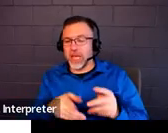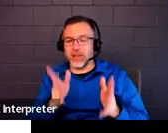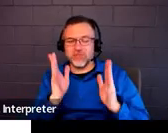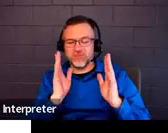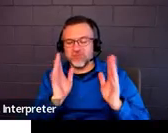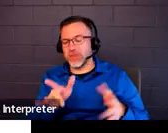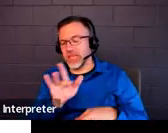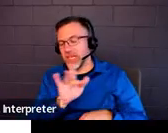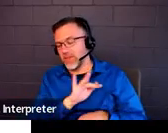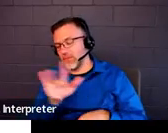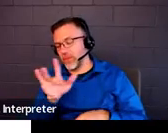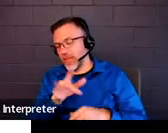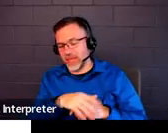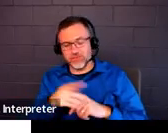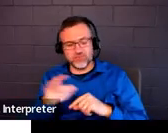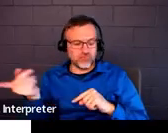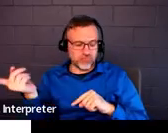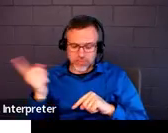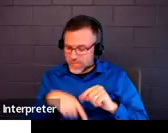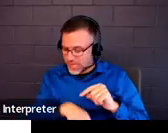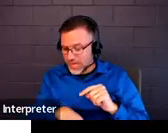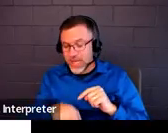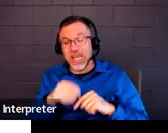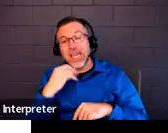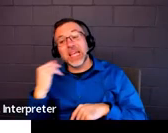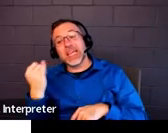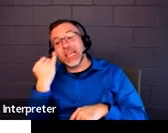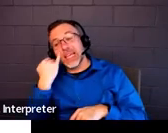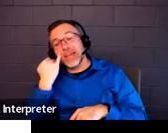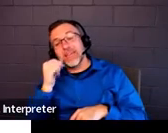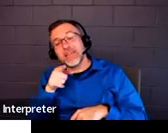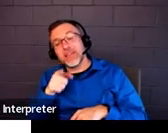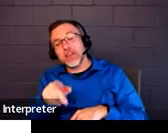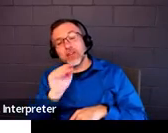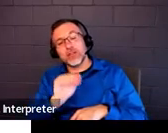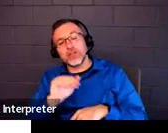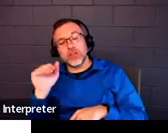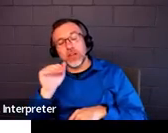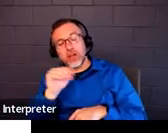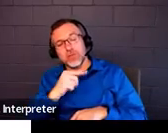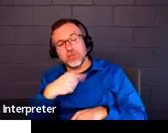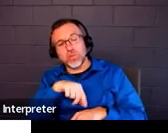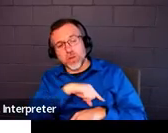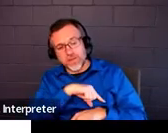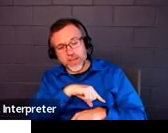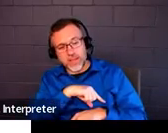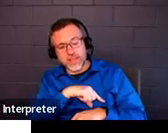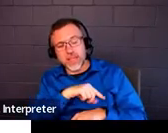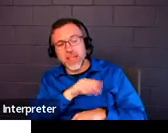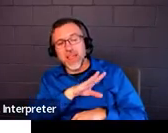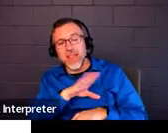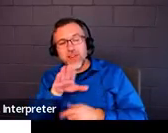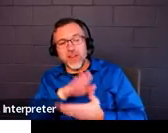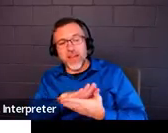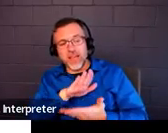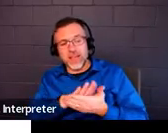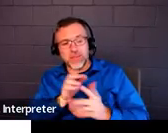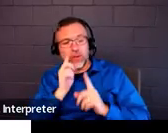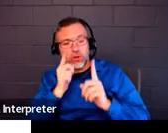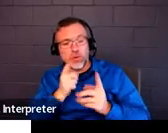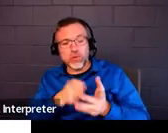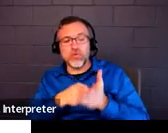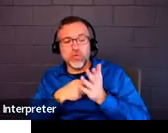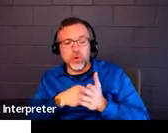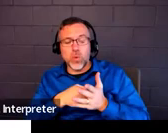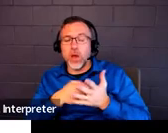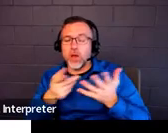And if the child does qualify for the alternate assessment, their academic goals require objectives. And